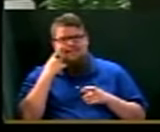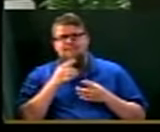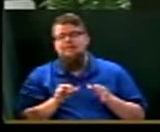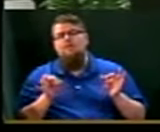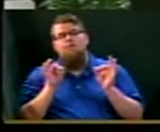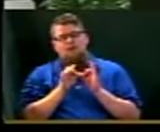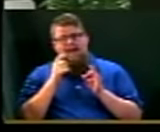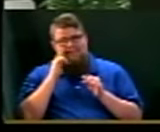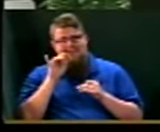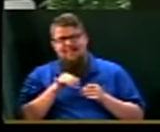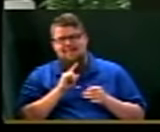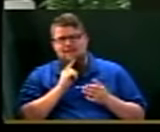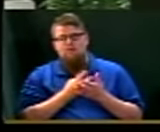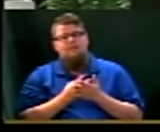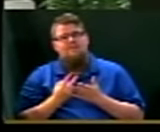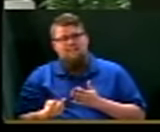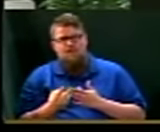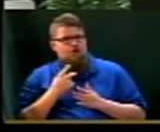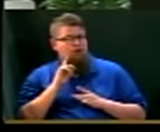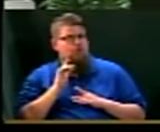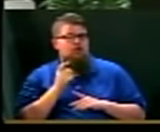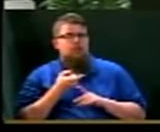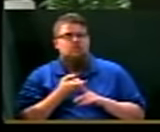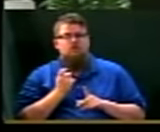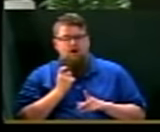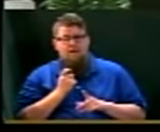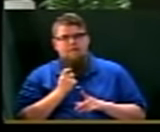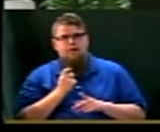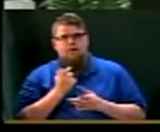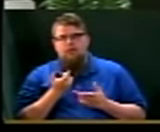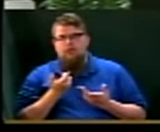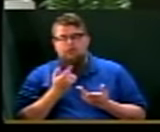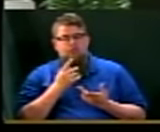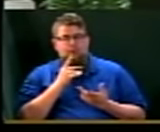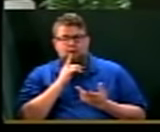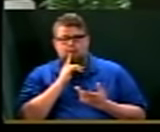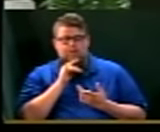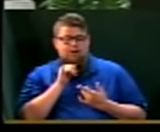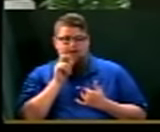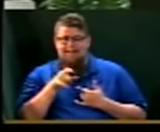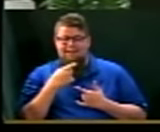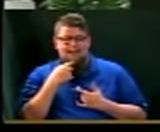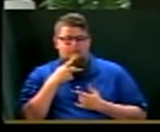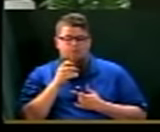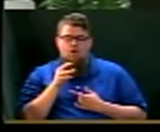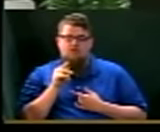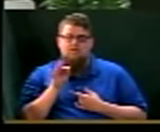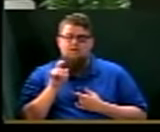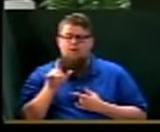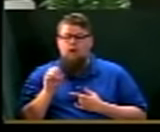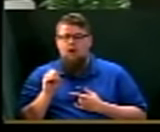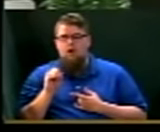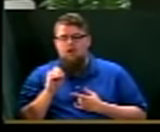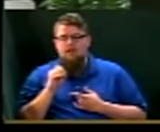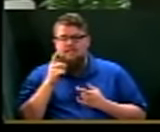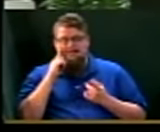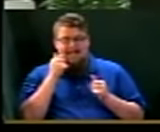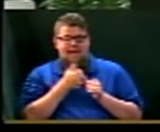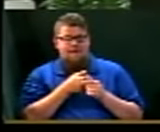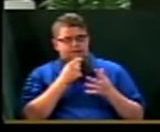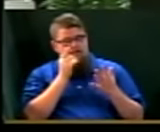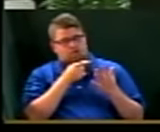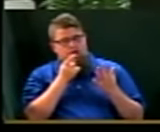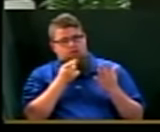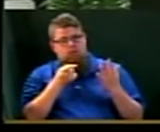where the failure is. Really, we don't even have to say portfolio, because every one of these